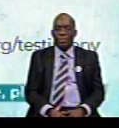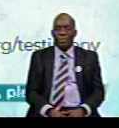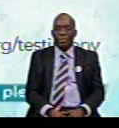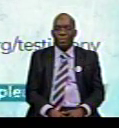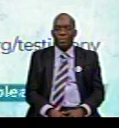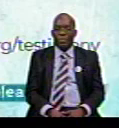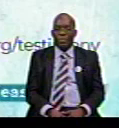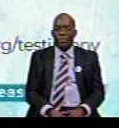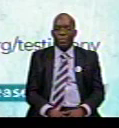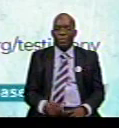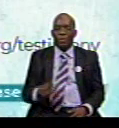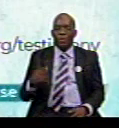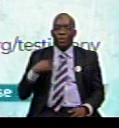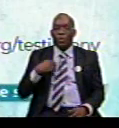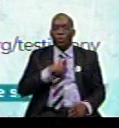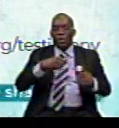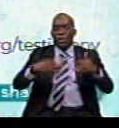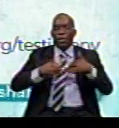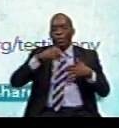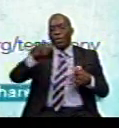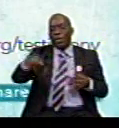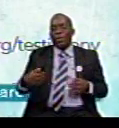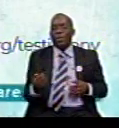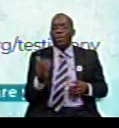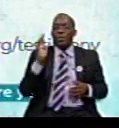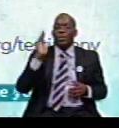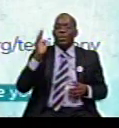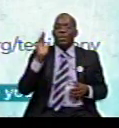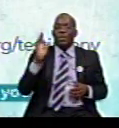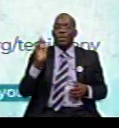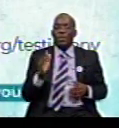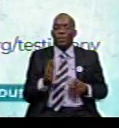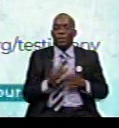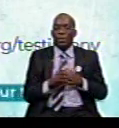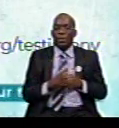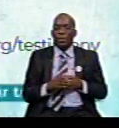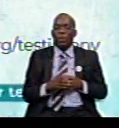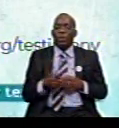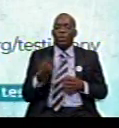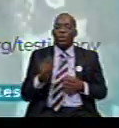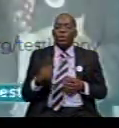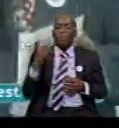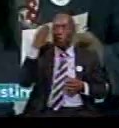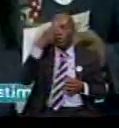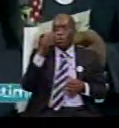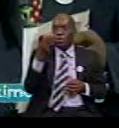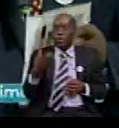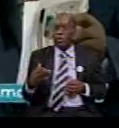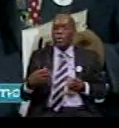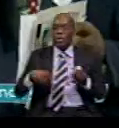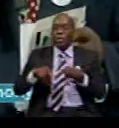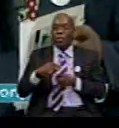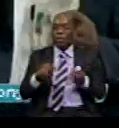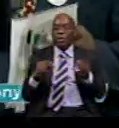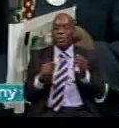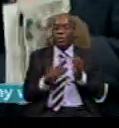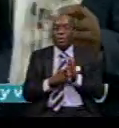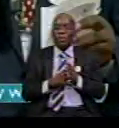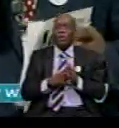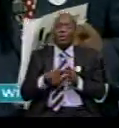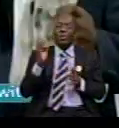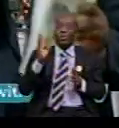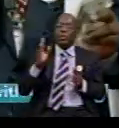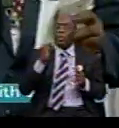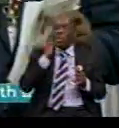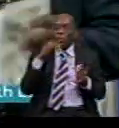We have another testimony. And the beautiful thing about all these testimonies are that God has been